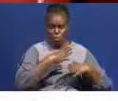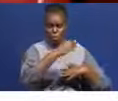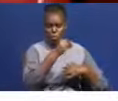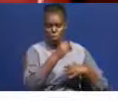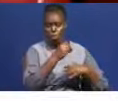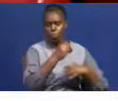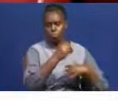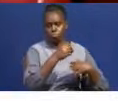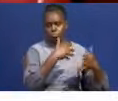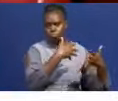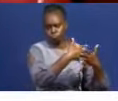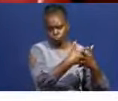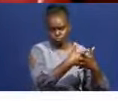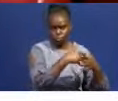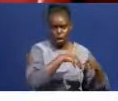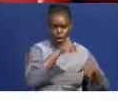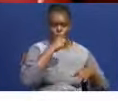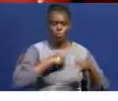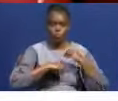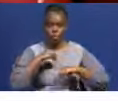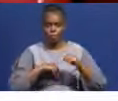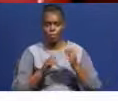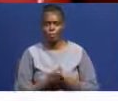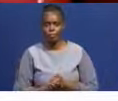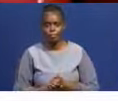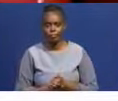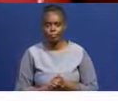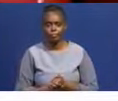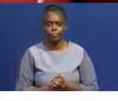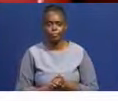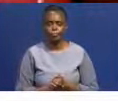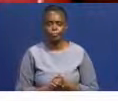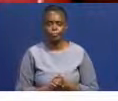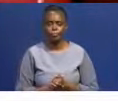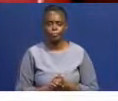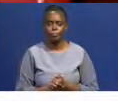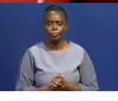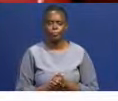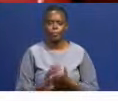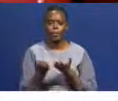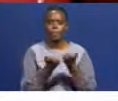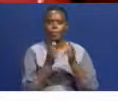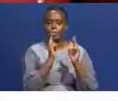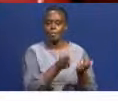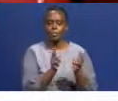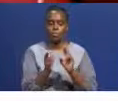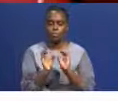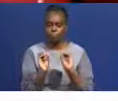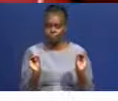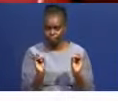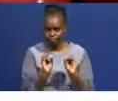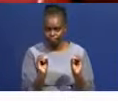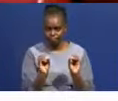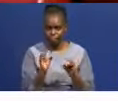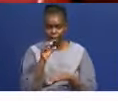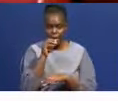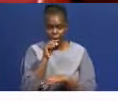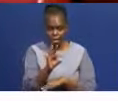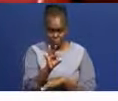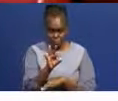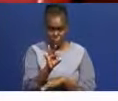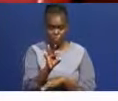or what our people would love to see, Mr. Speaker. It should not be business as usual. If they